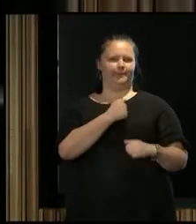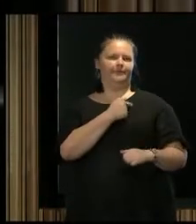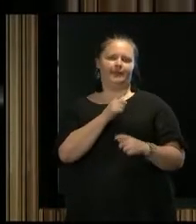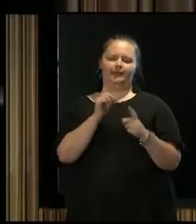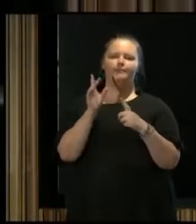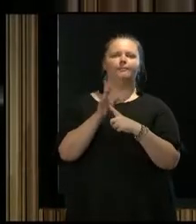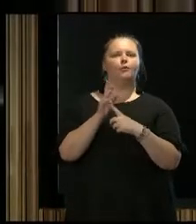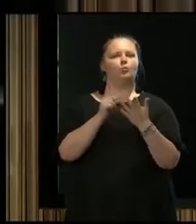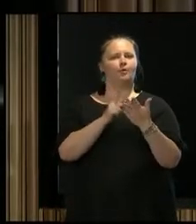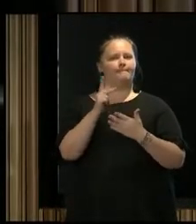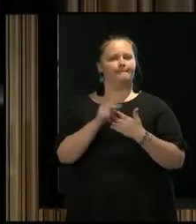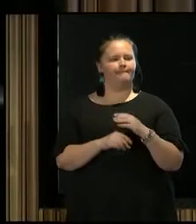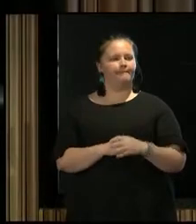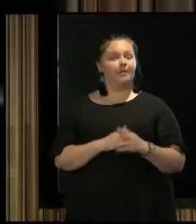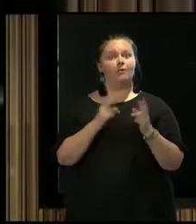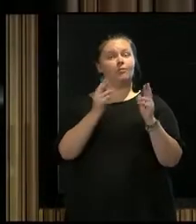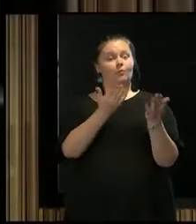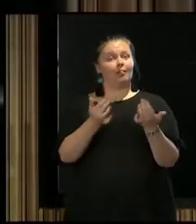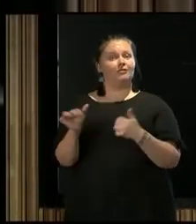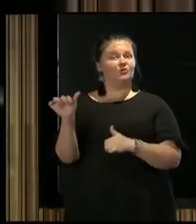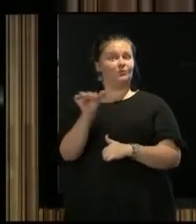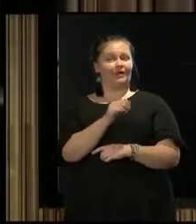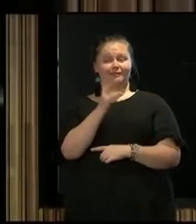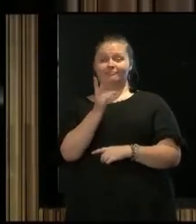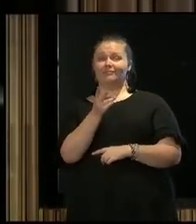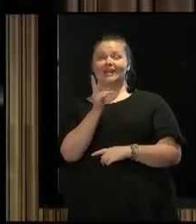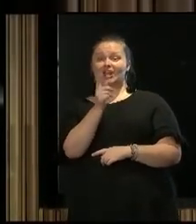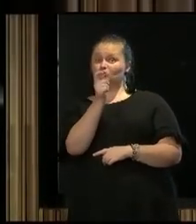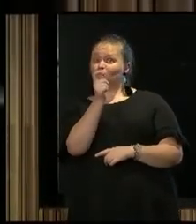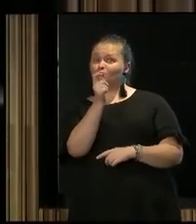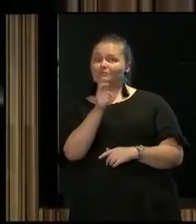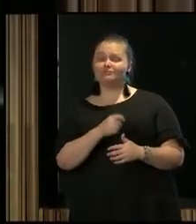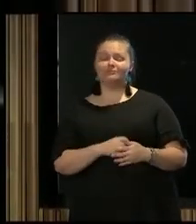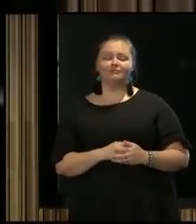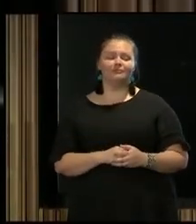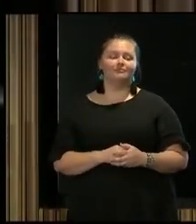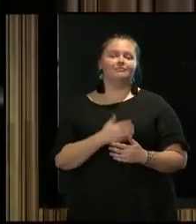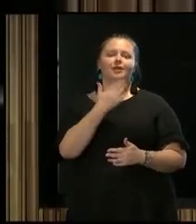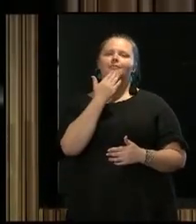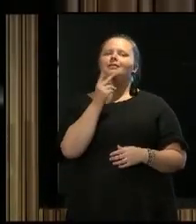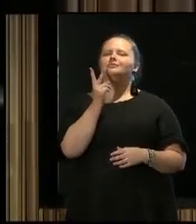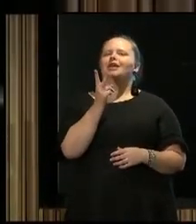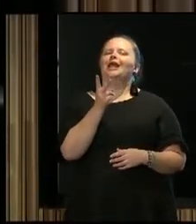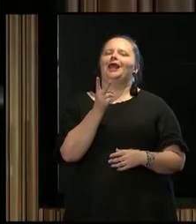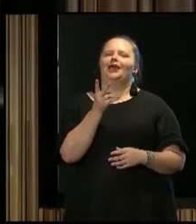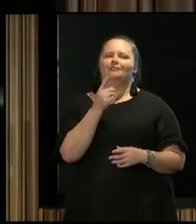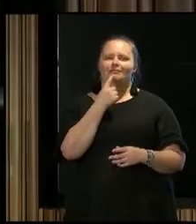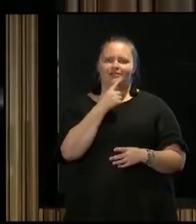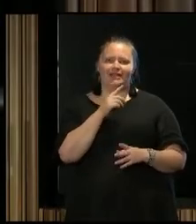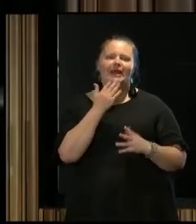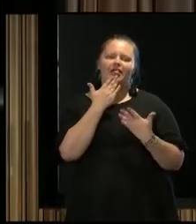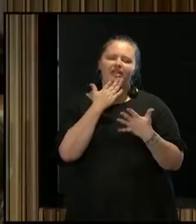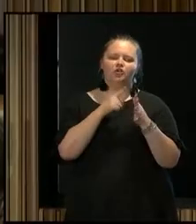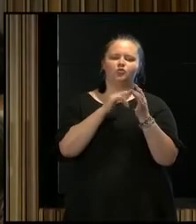program. We hope to welcome you all back to another Game Changers event very soon, and please again join me in thanking